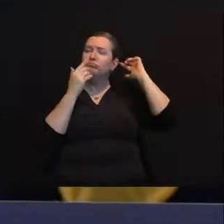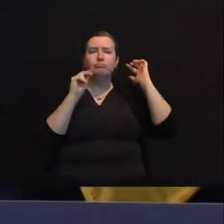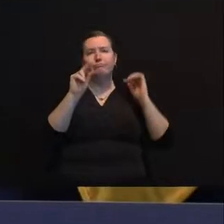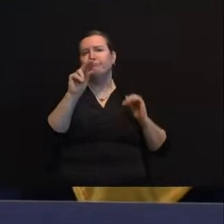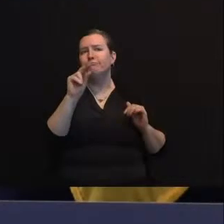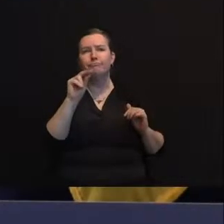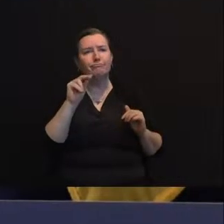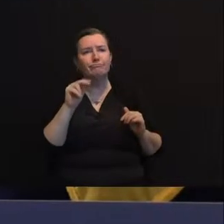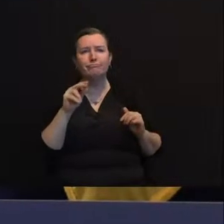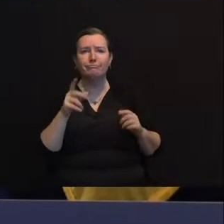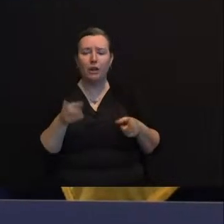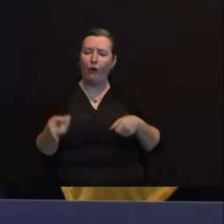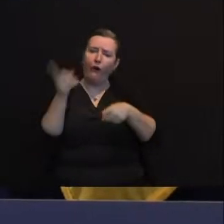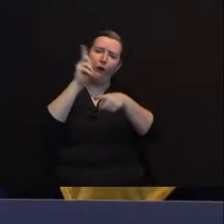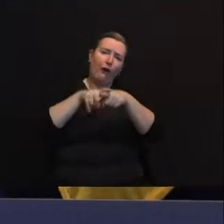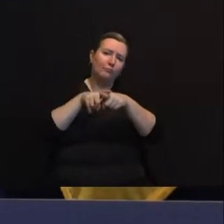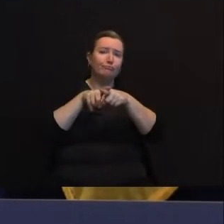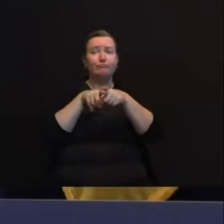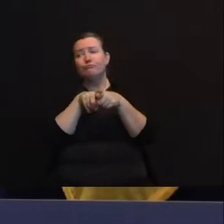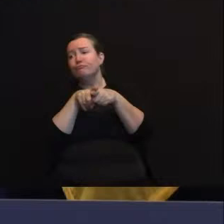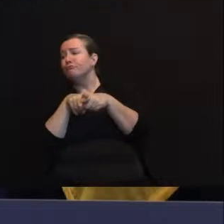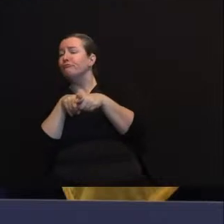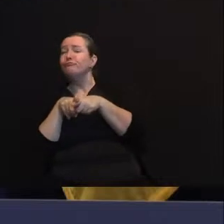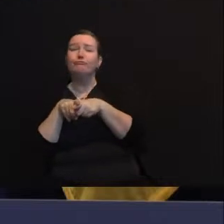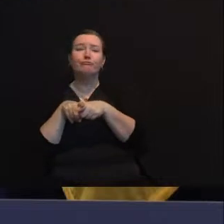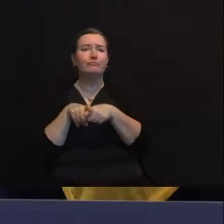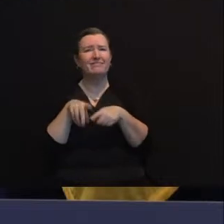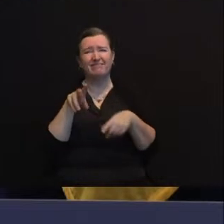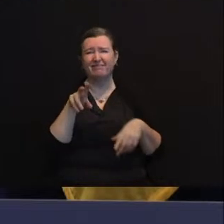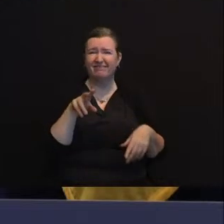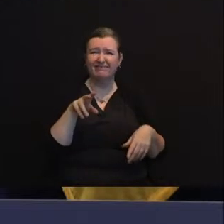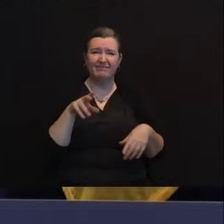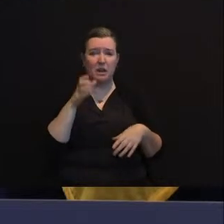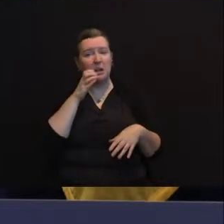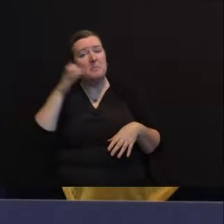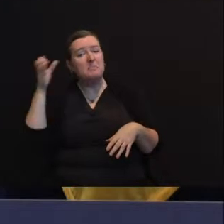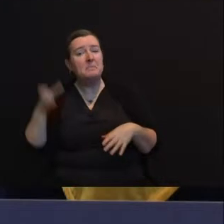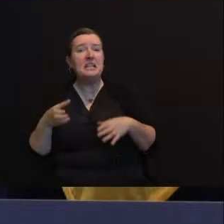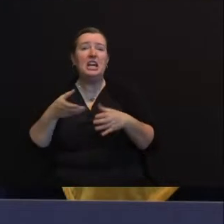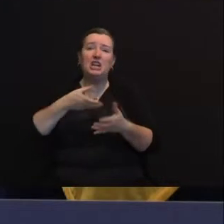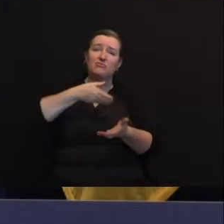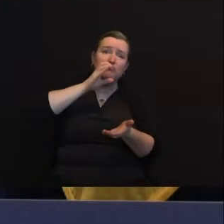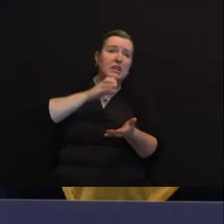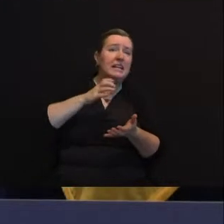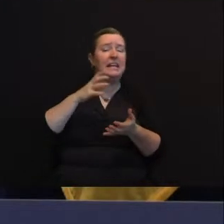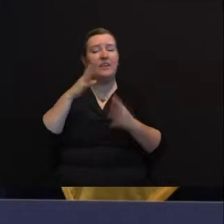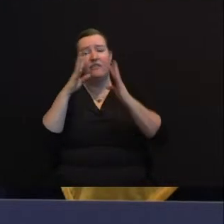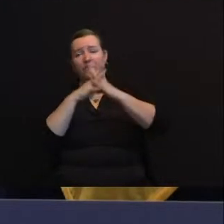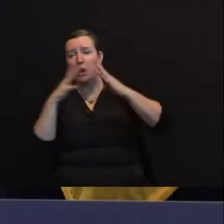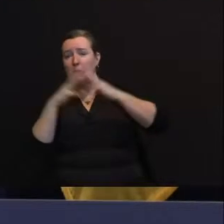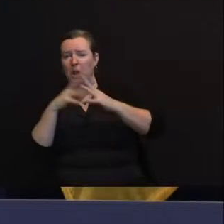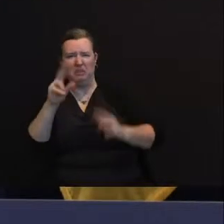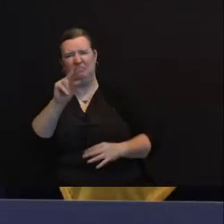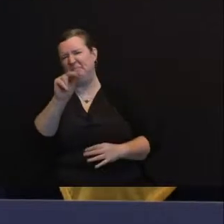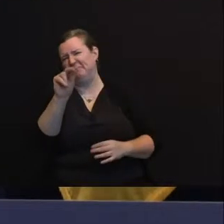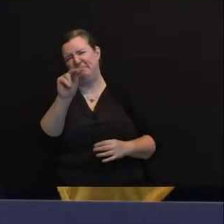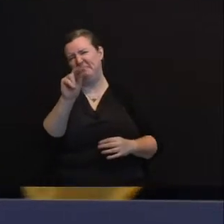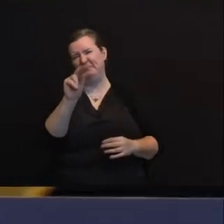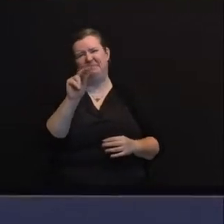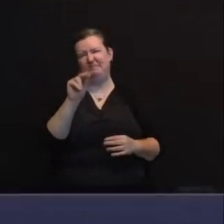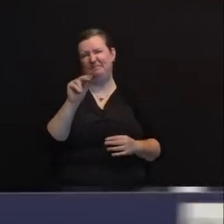up and have a Budweiser and watch some football, that is not what happened. I just want to say for the record, I want to underscore